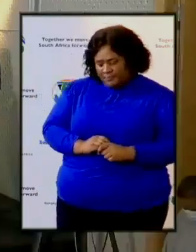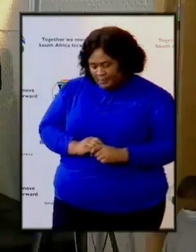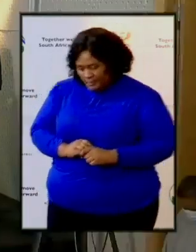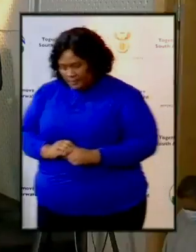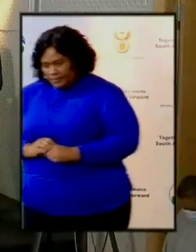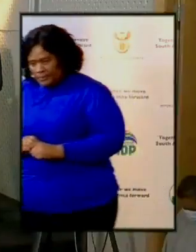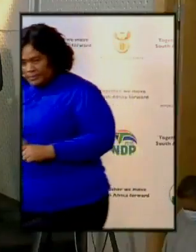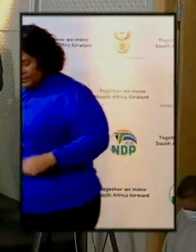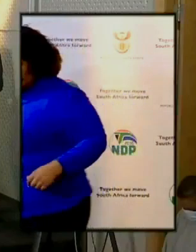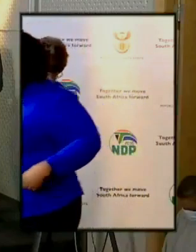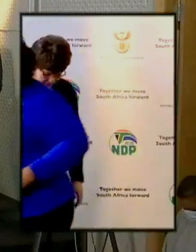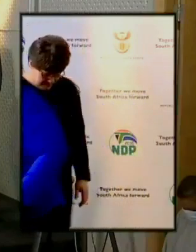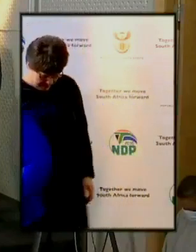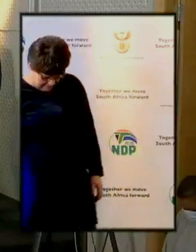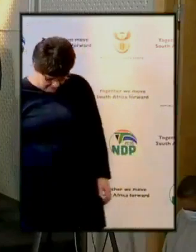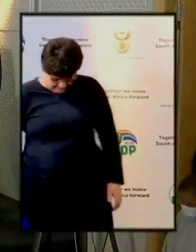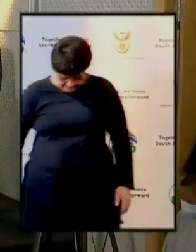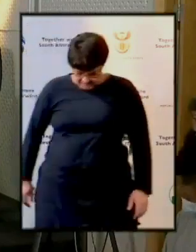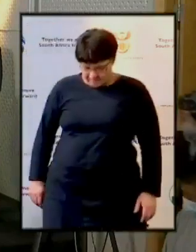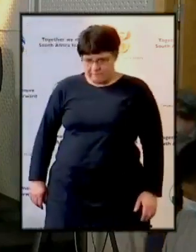It is allowed, by the way.